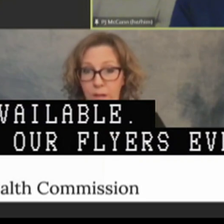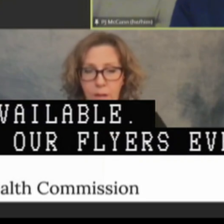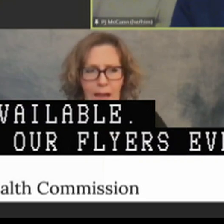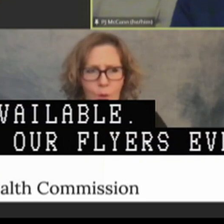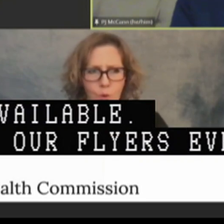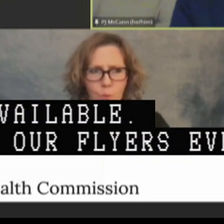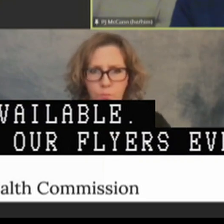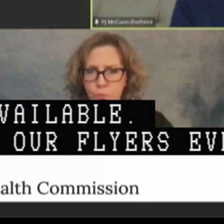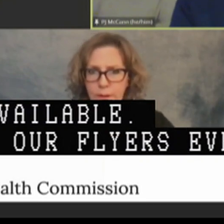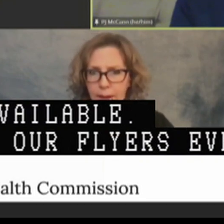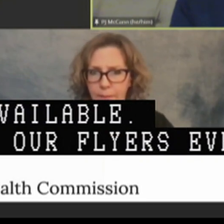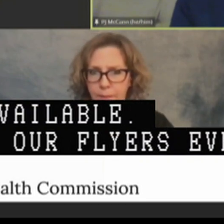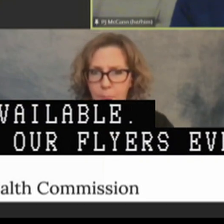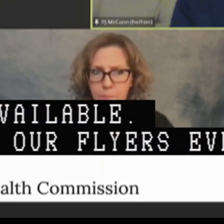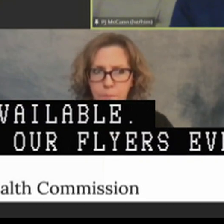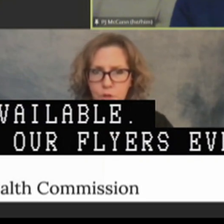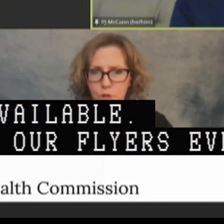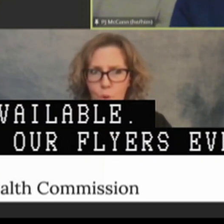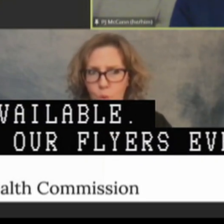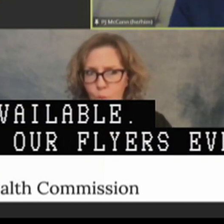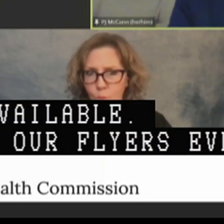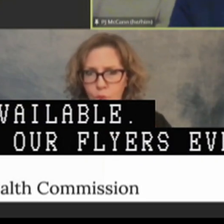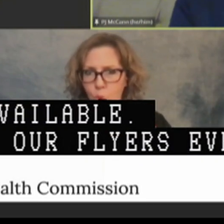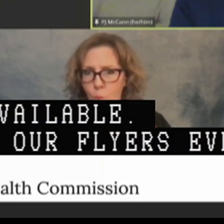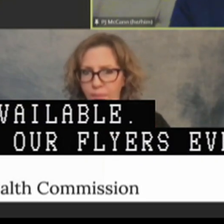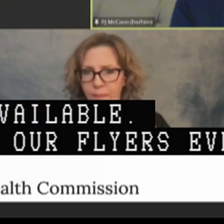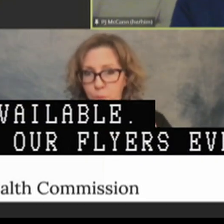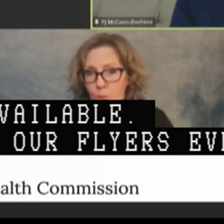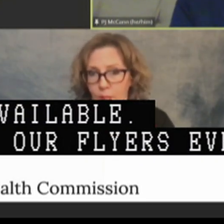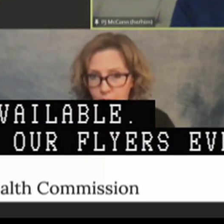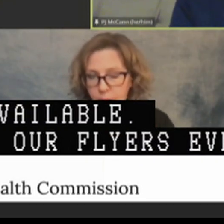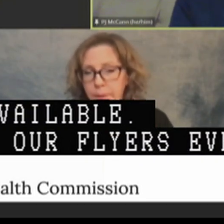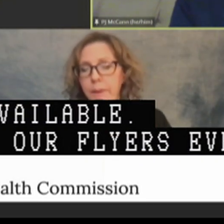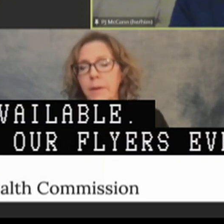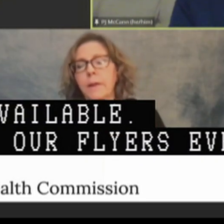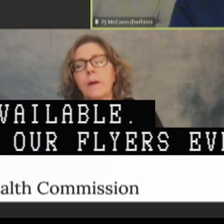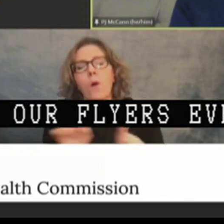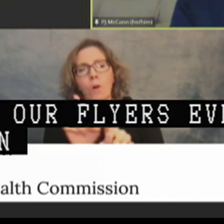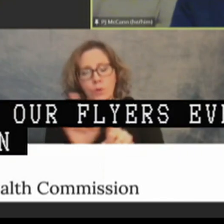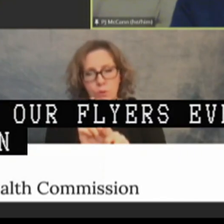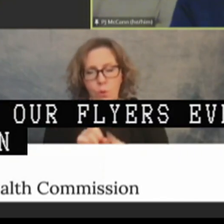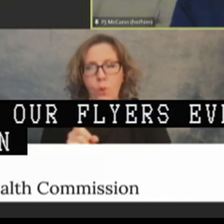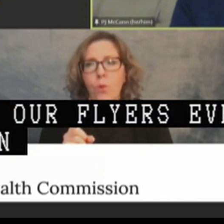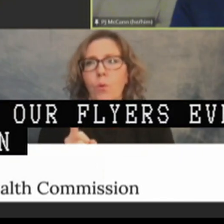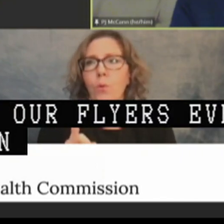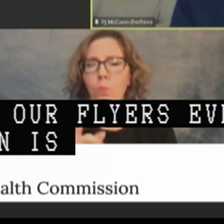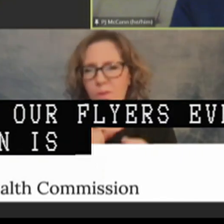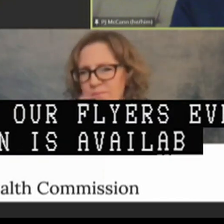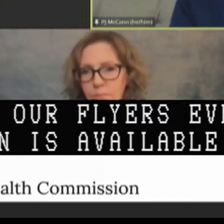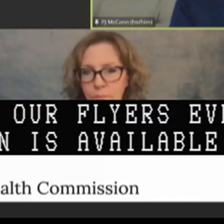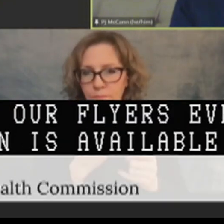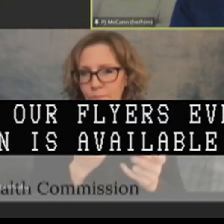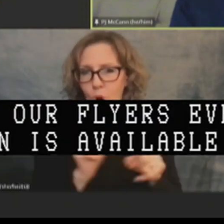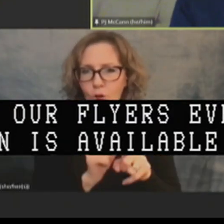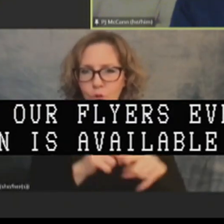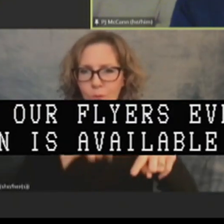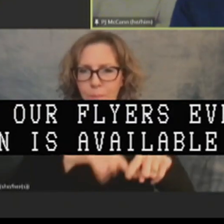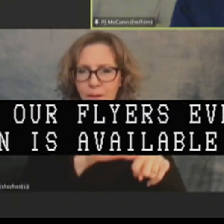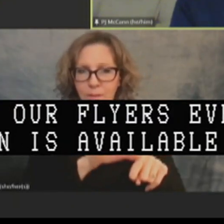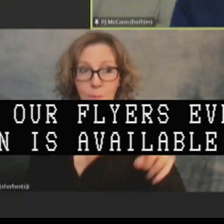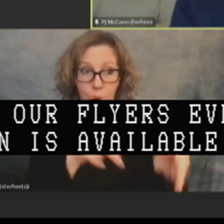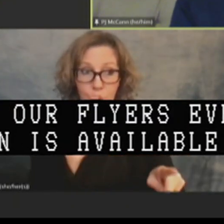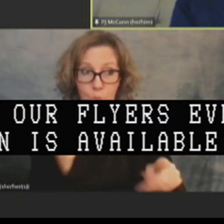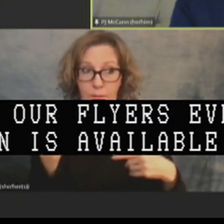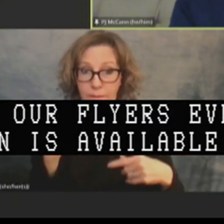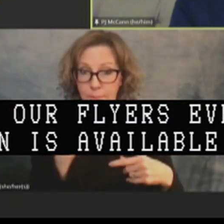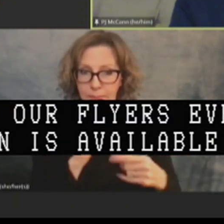individual customer with a disability needs. We also know from sort of outreach that we've done that many